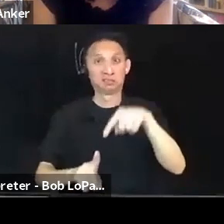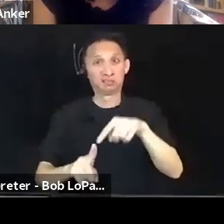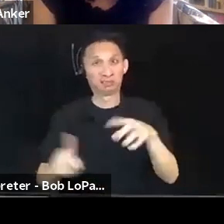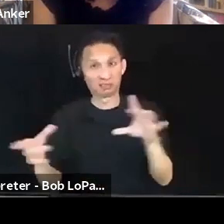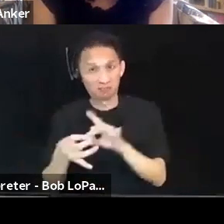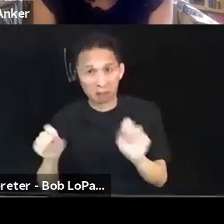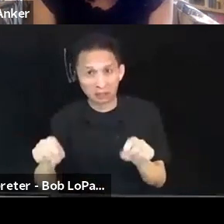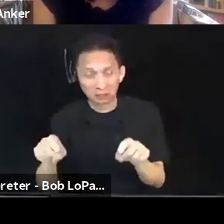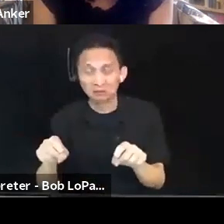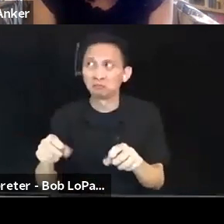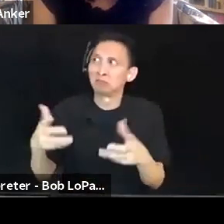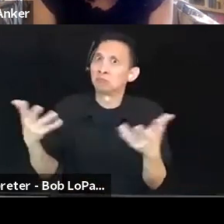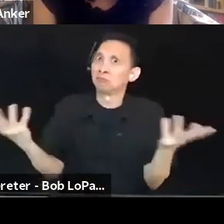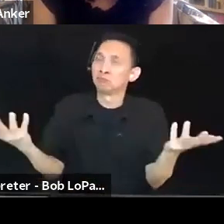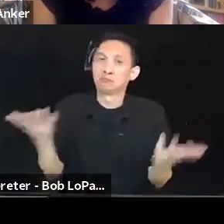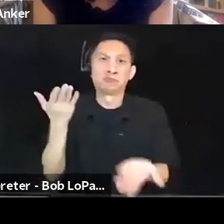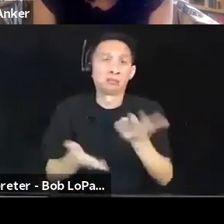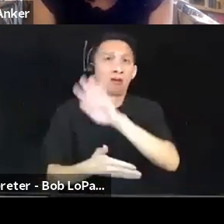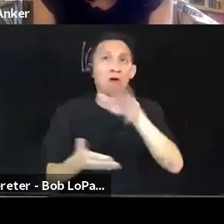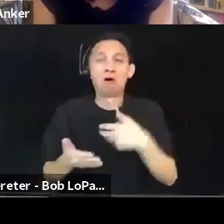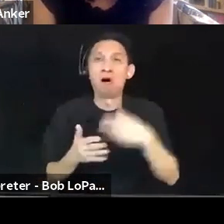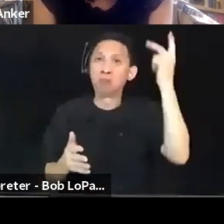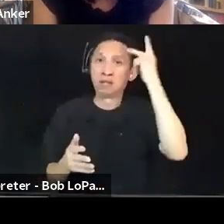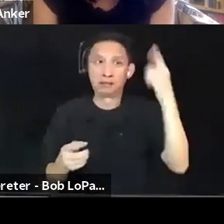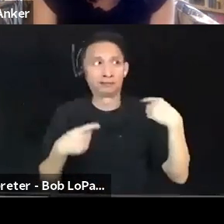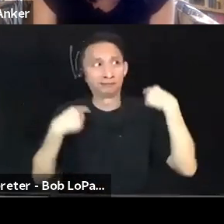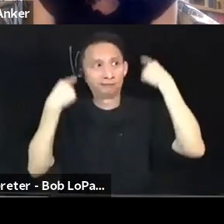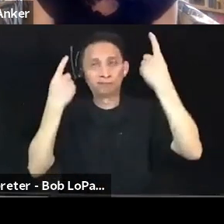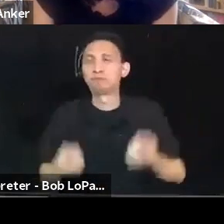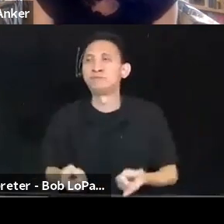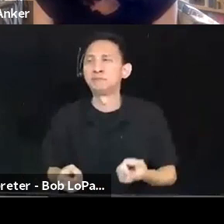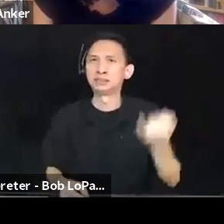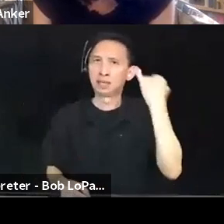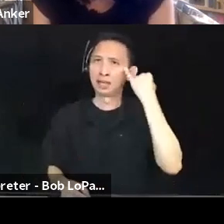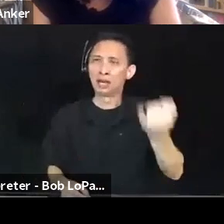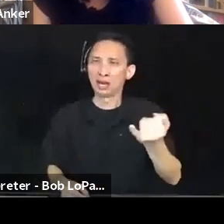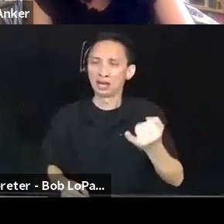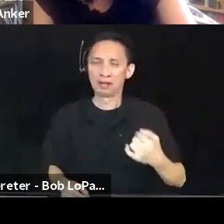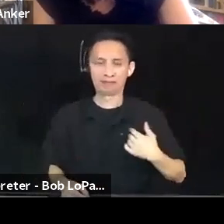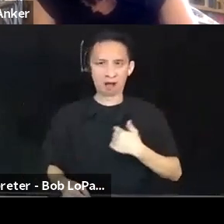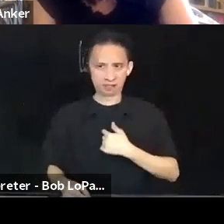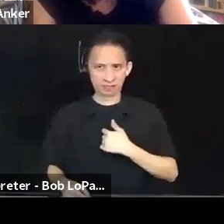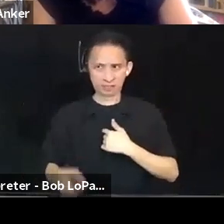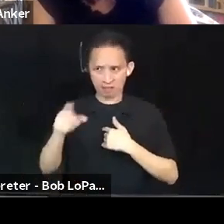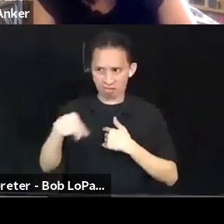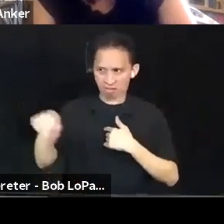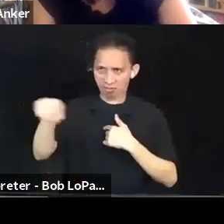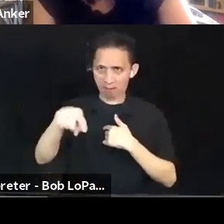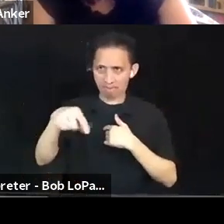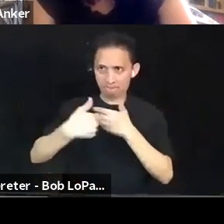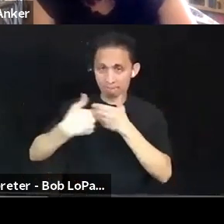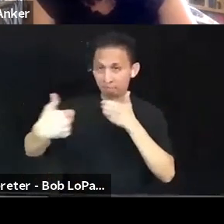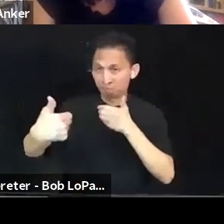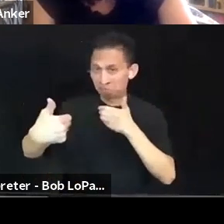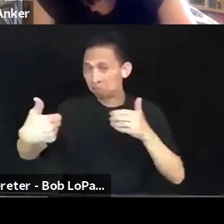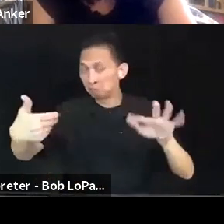you know, perhaps all politics sort of has an element of, you know, not just in, maybe in a Foucauldian way, but not